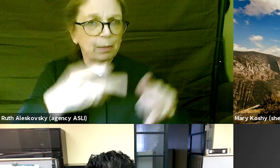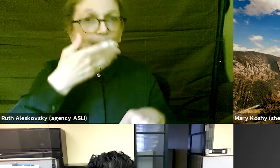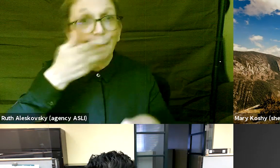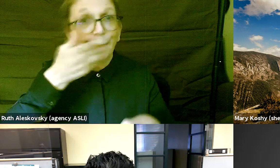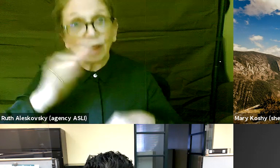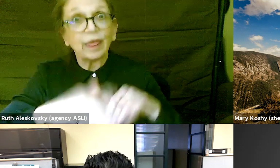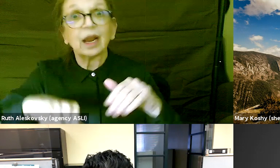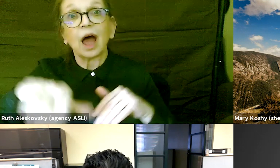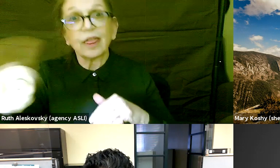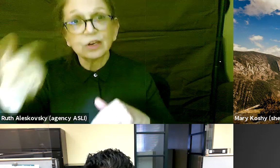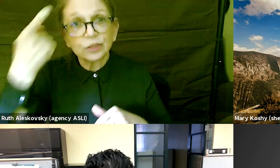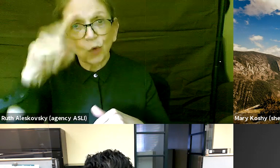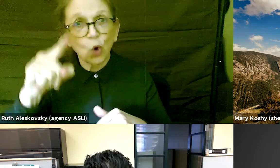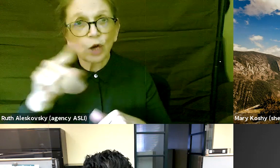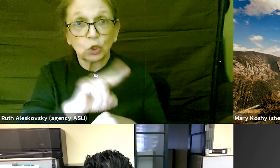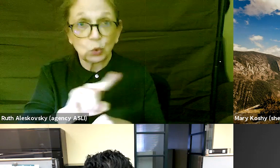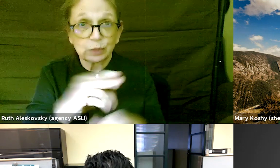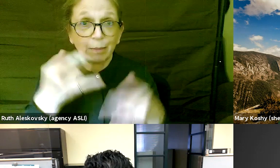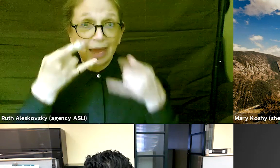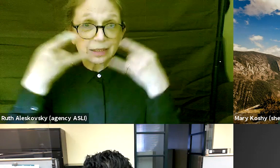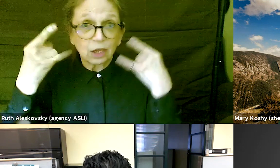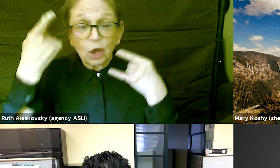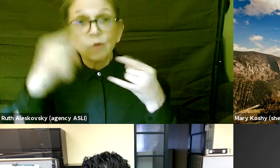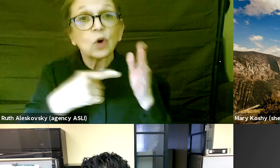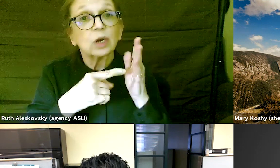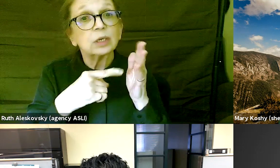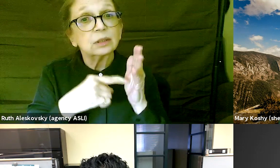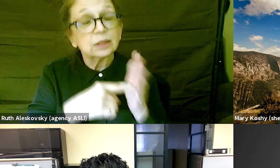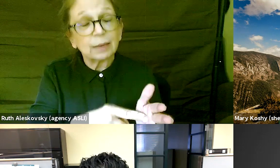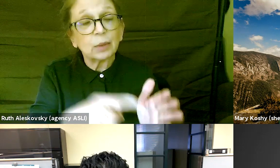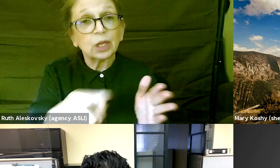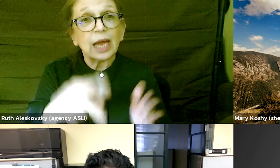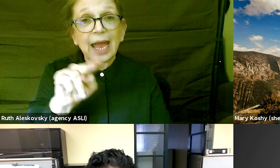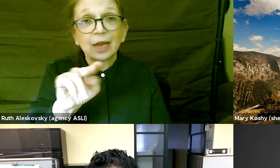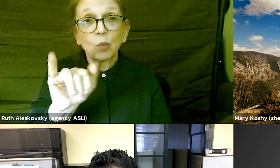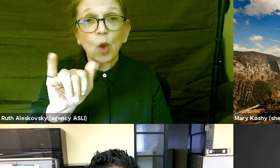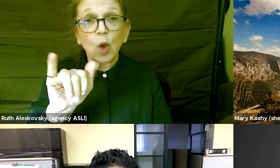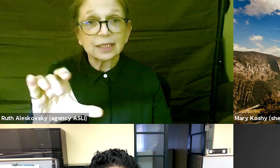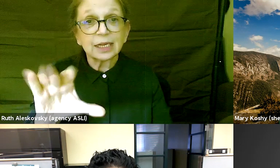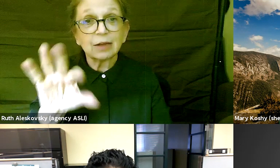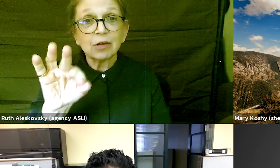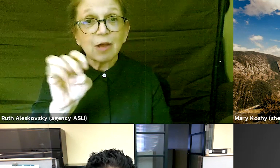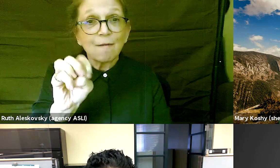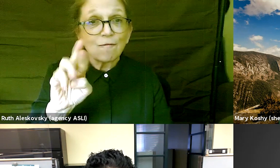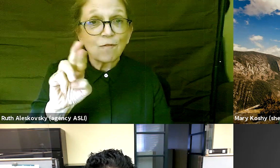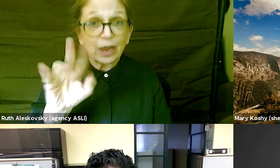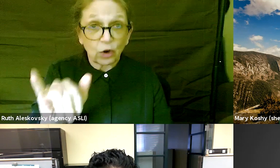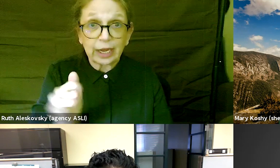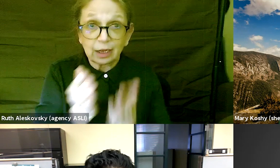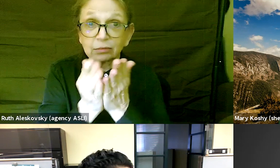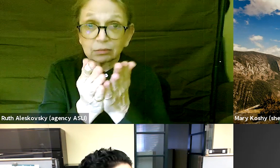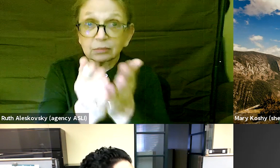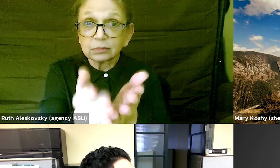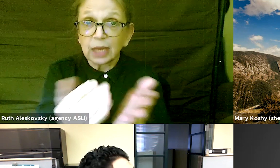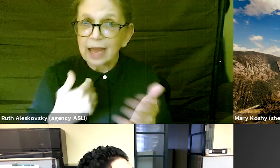For instance, the NYC Ferry, which is considered public transit, has very strong